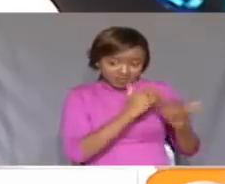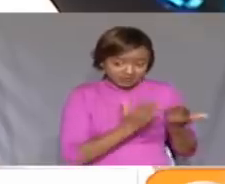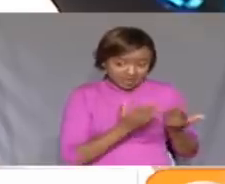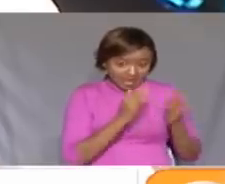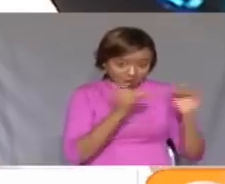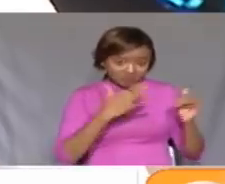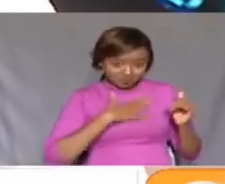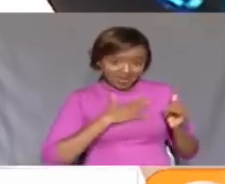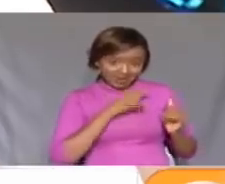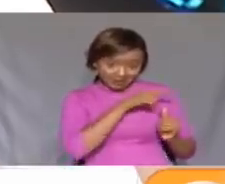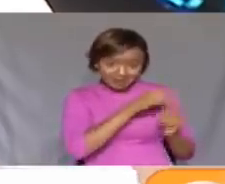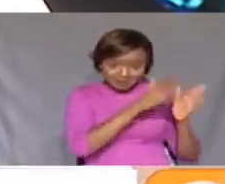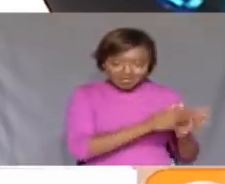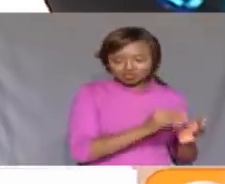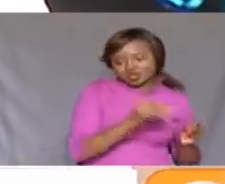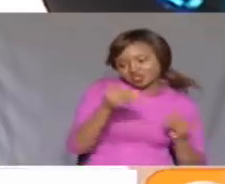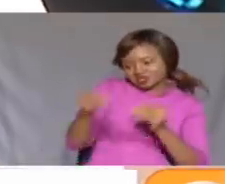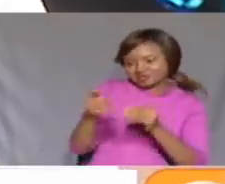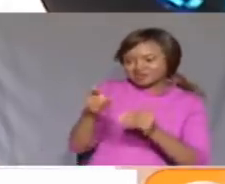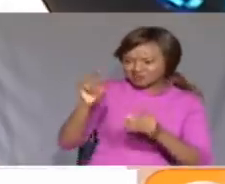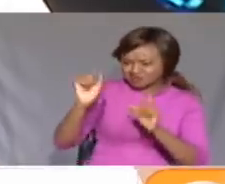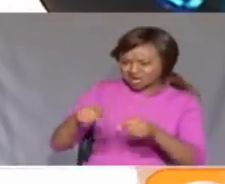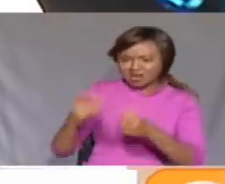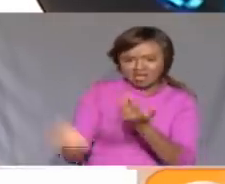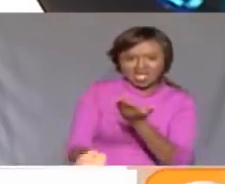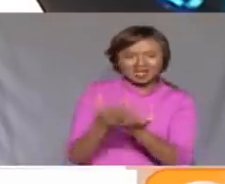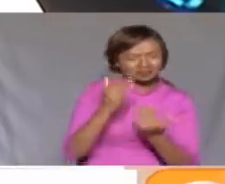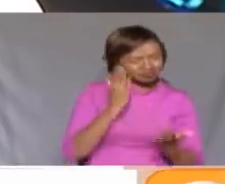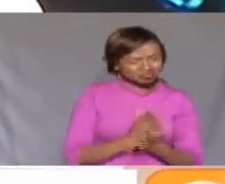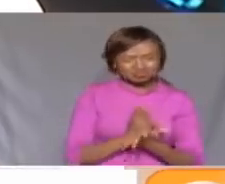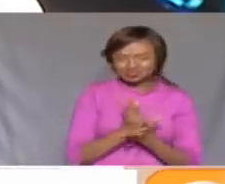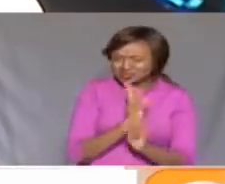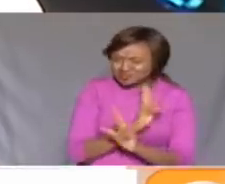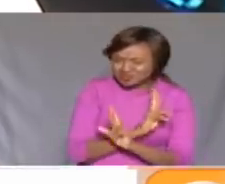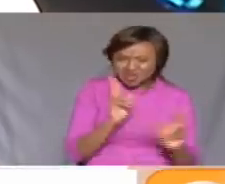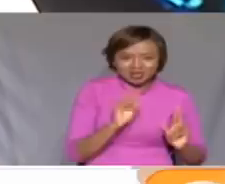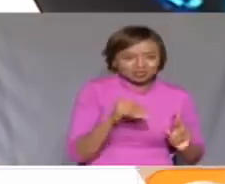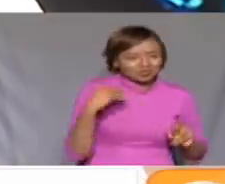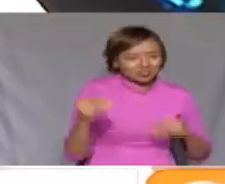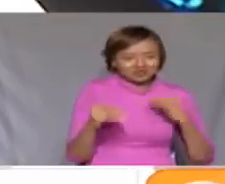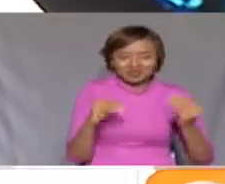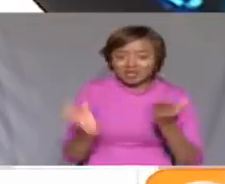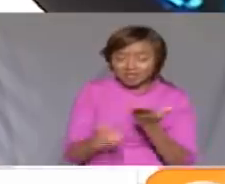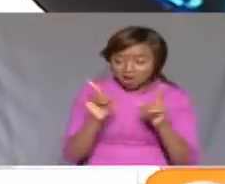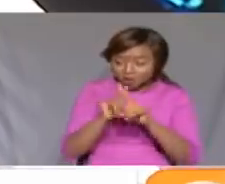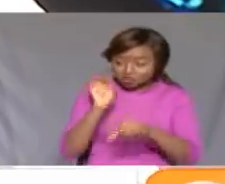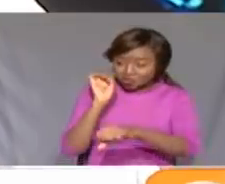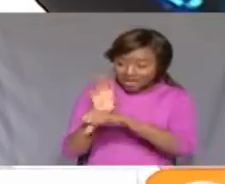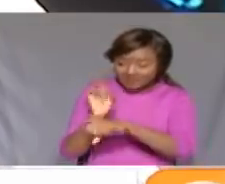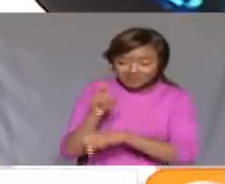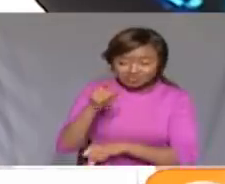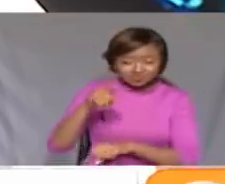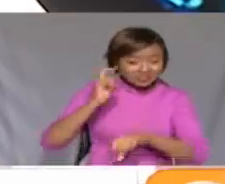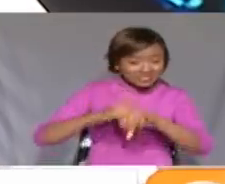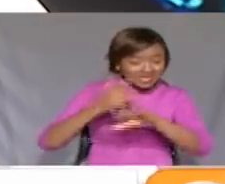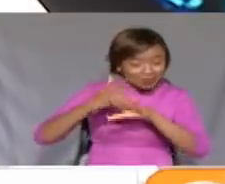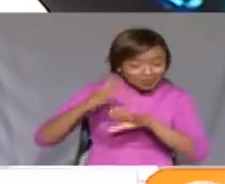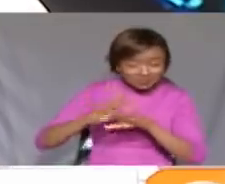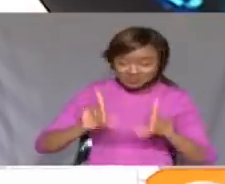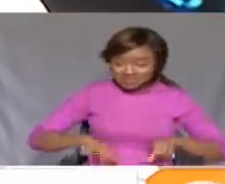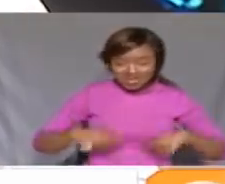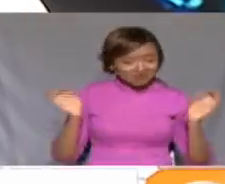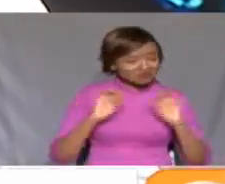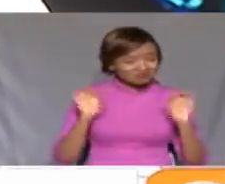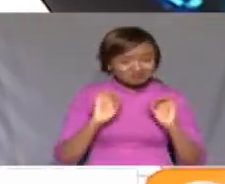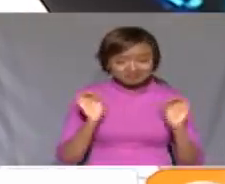home in Kitale. He was that selfless. He advised me not to waste time in life.